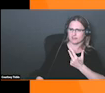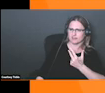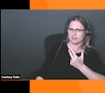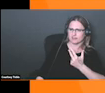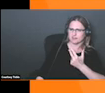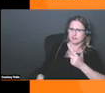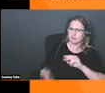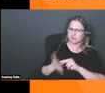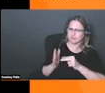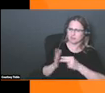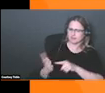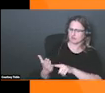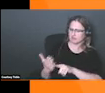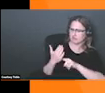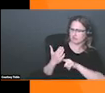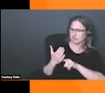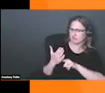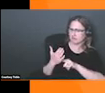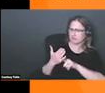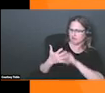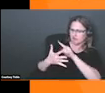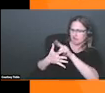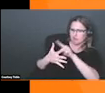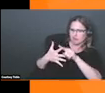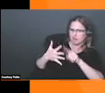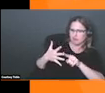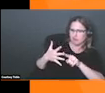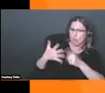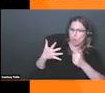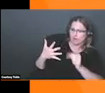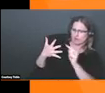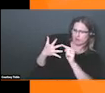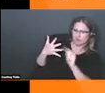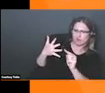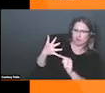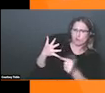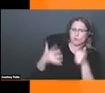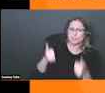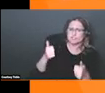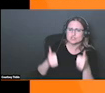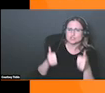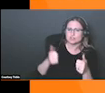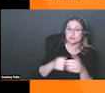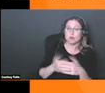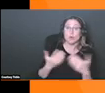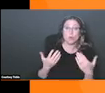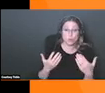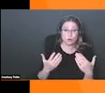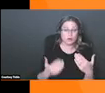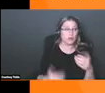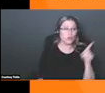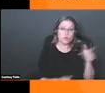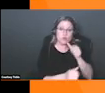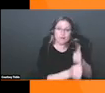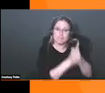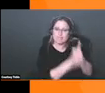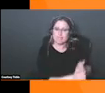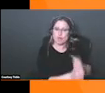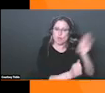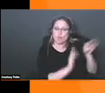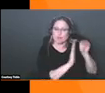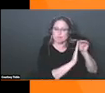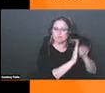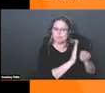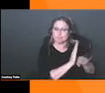first 3, the last 3? And it also reflects that maybe you're not listening to them. So if